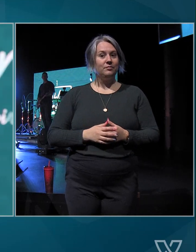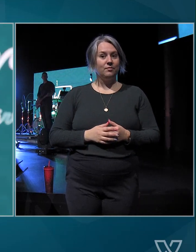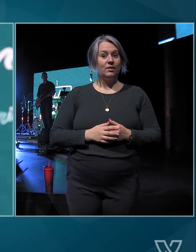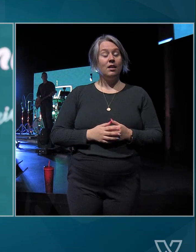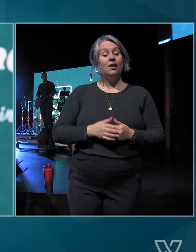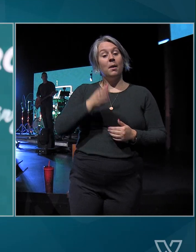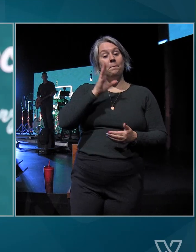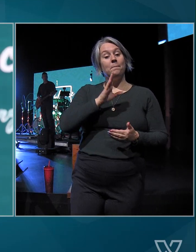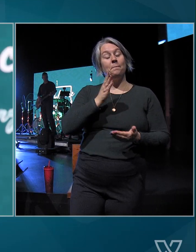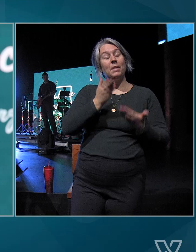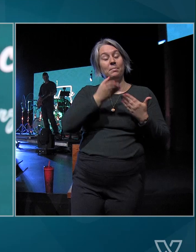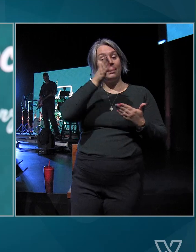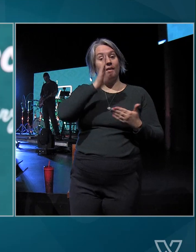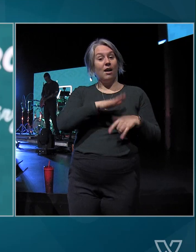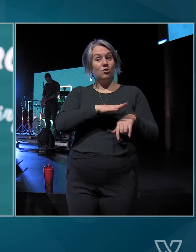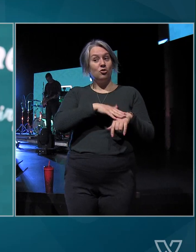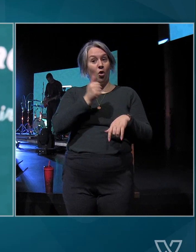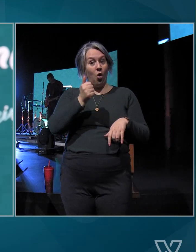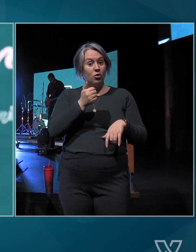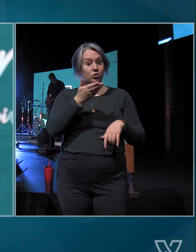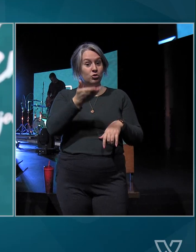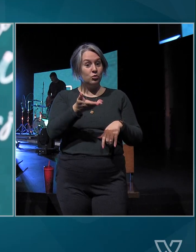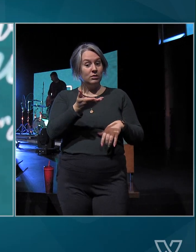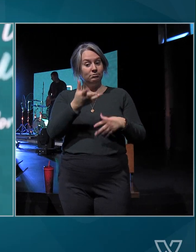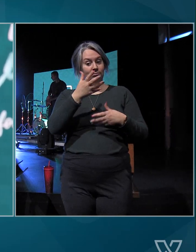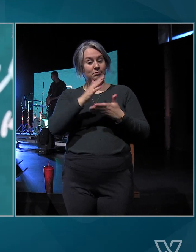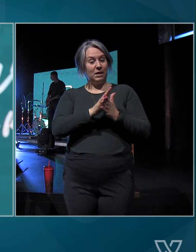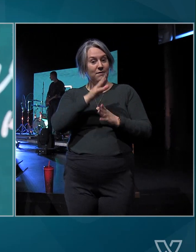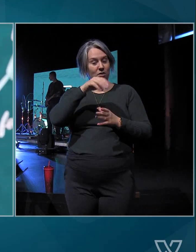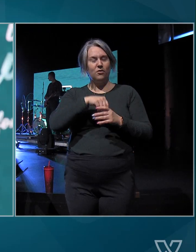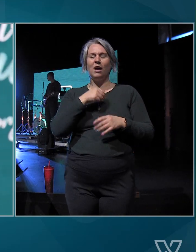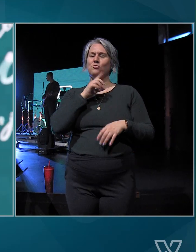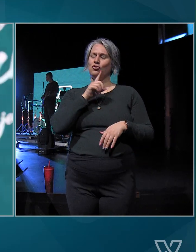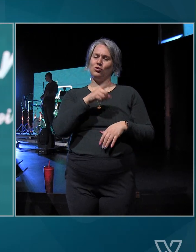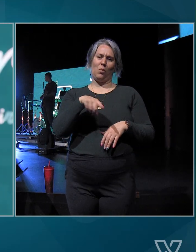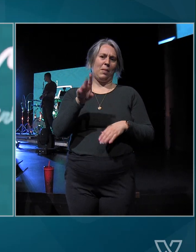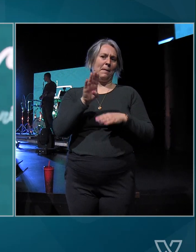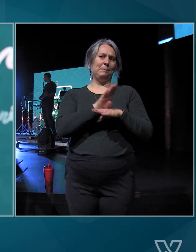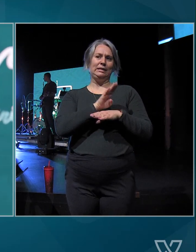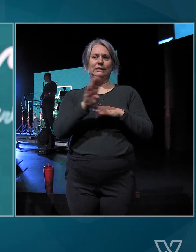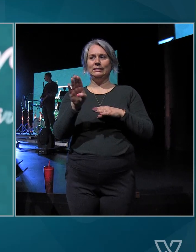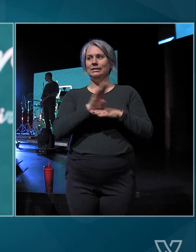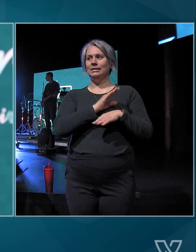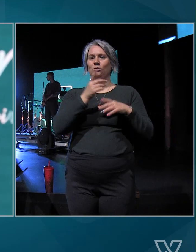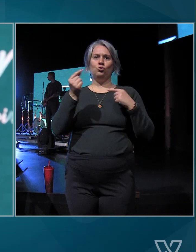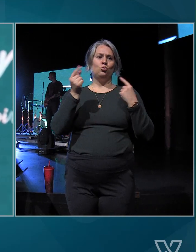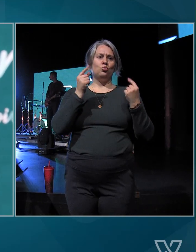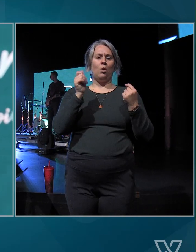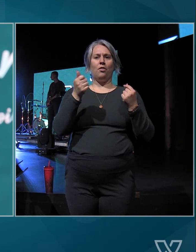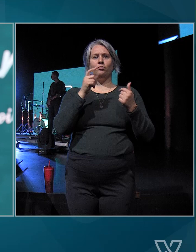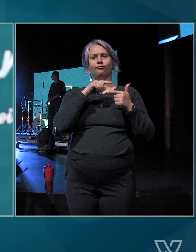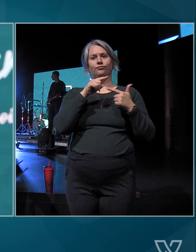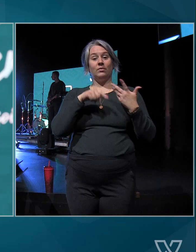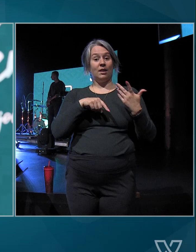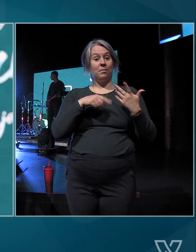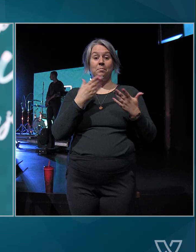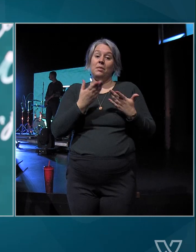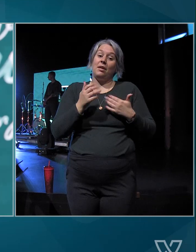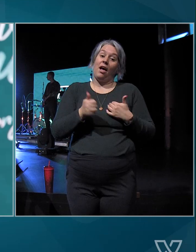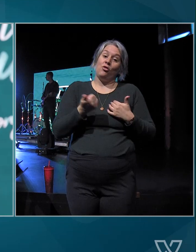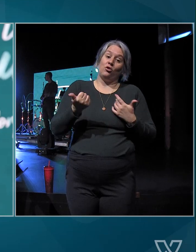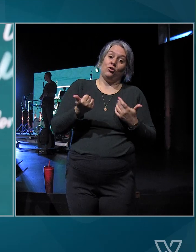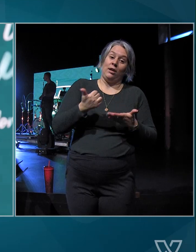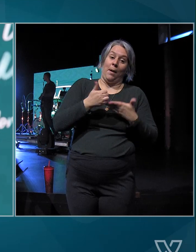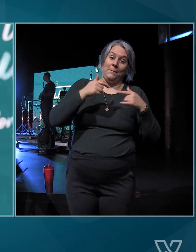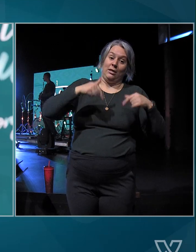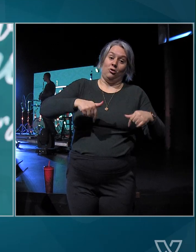name to get involved. Many of you, I'm sure you're involved in your businesses and other outside areas, but maybe there's something to do here. And so I just want to challenge you